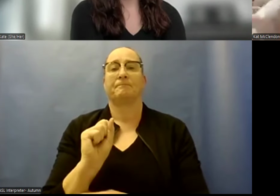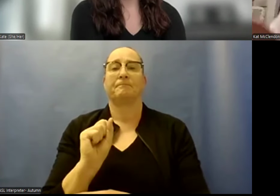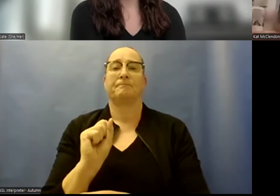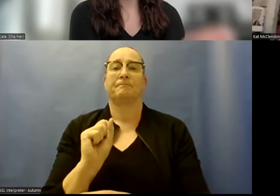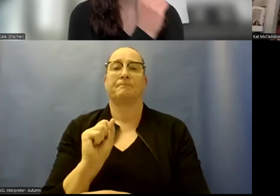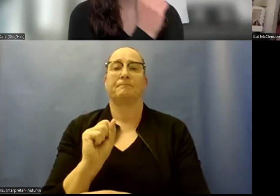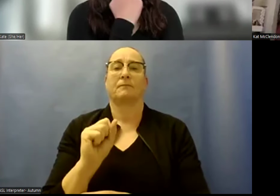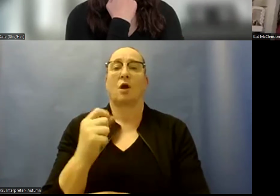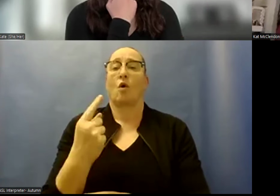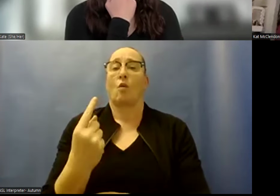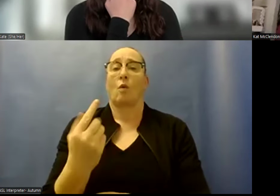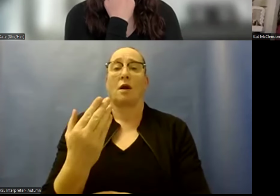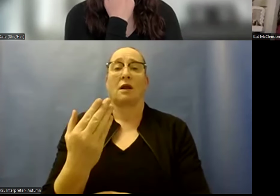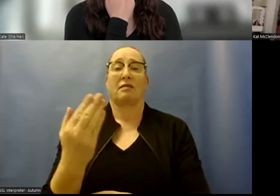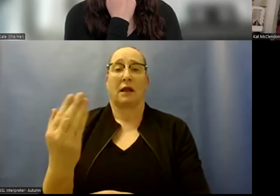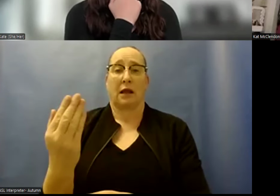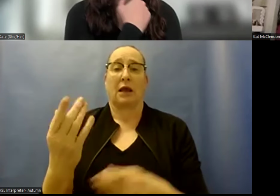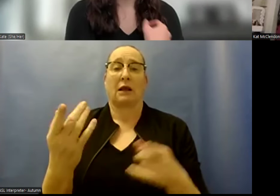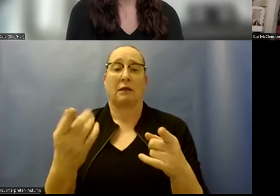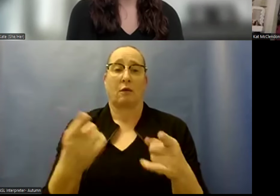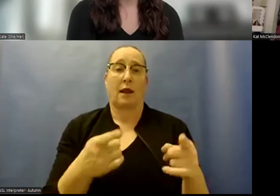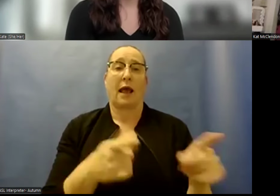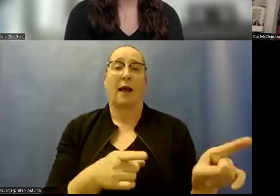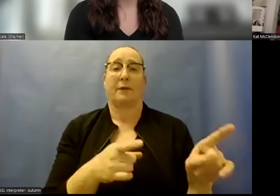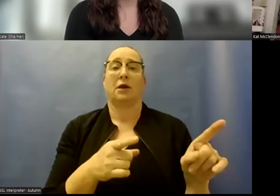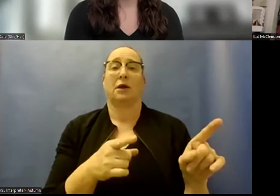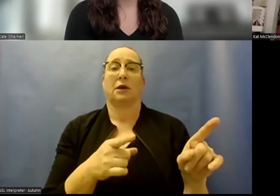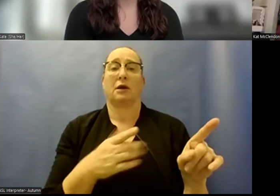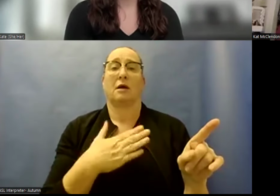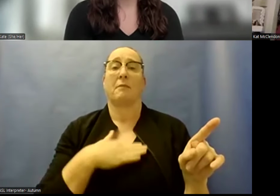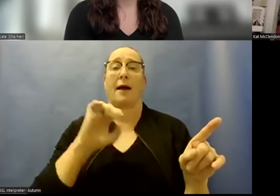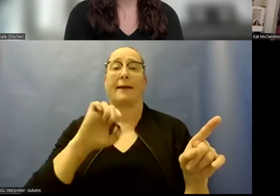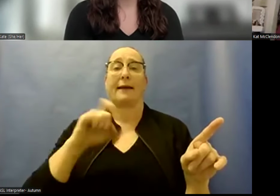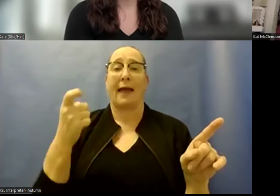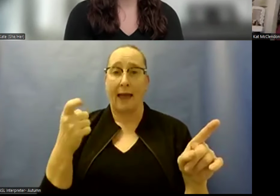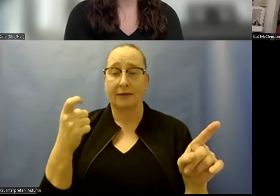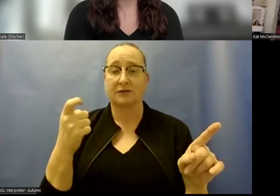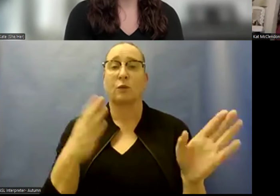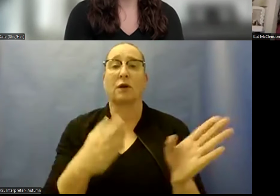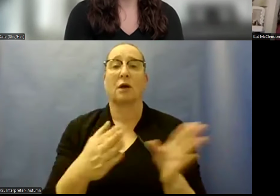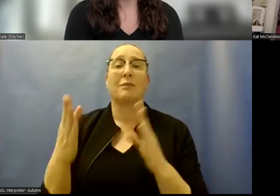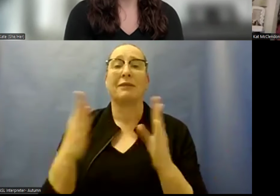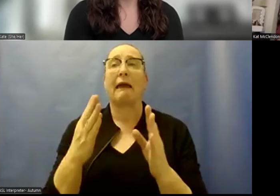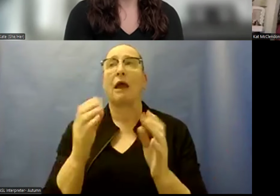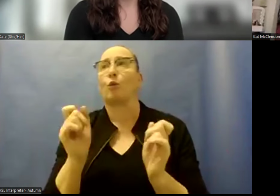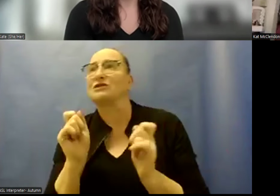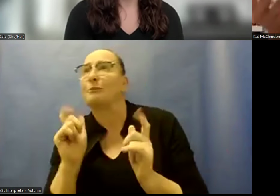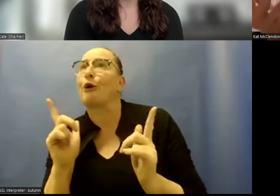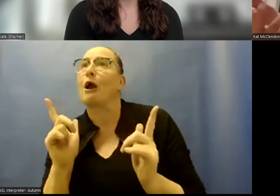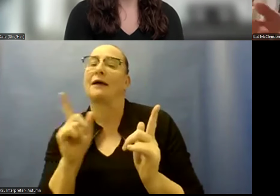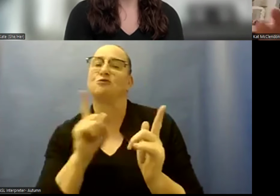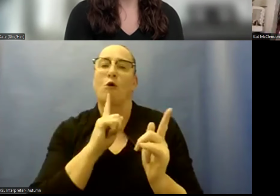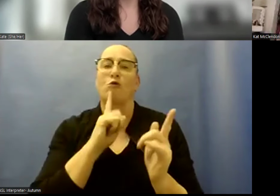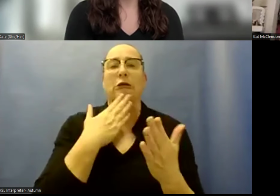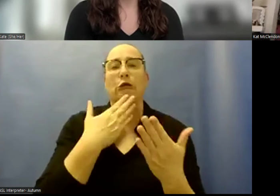one of the instances that would happen was my ex would plan either a surprise or a really